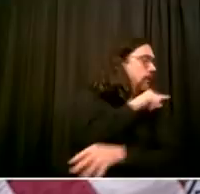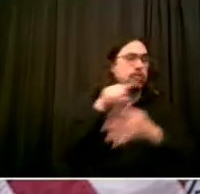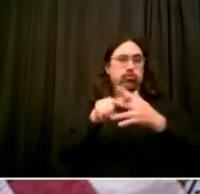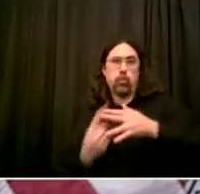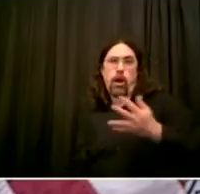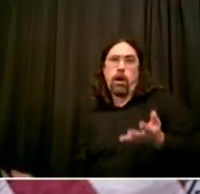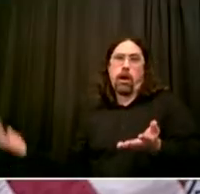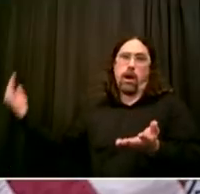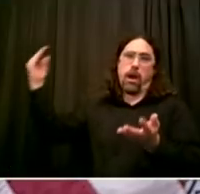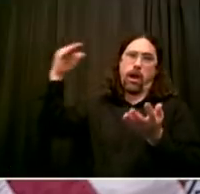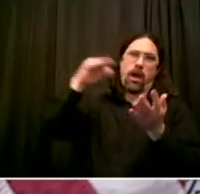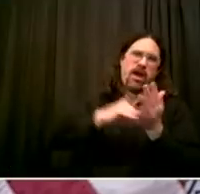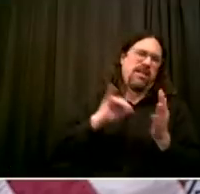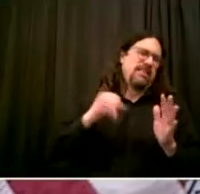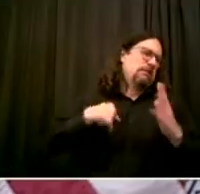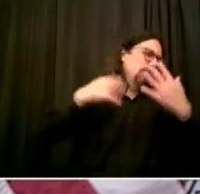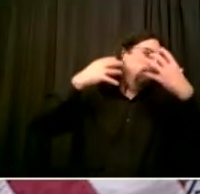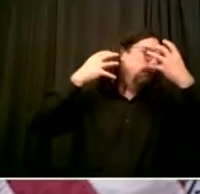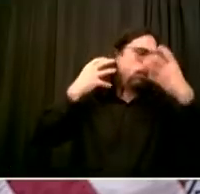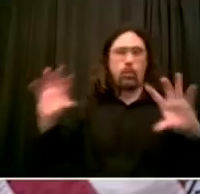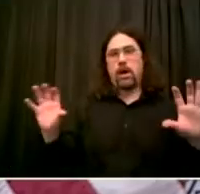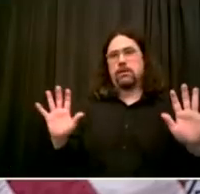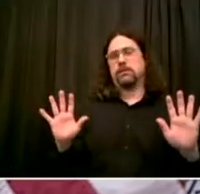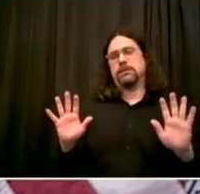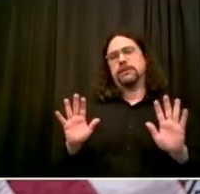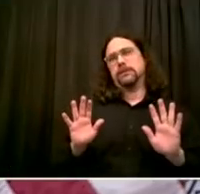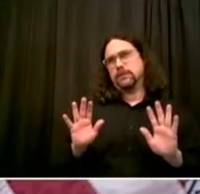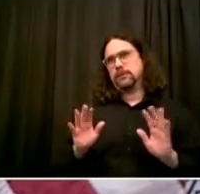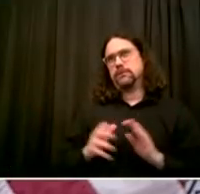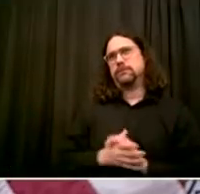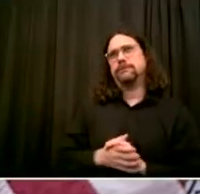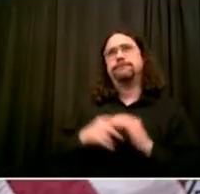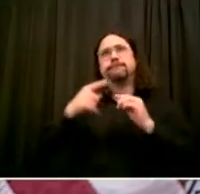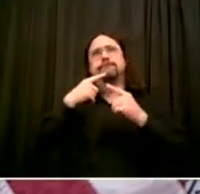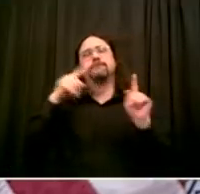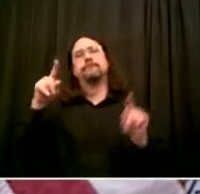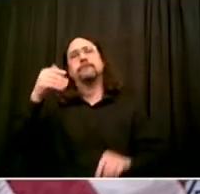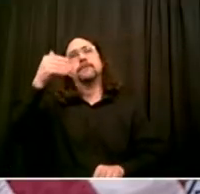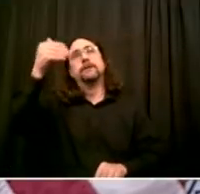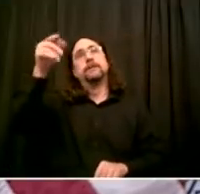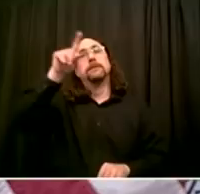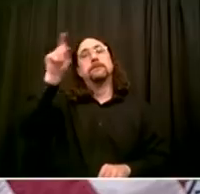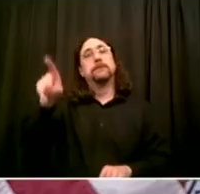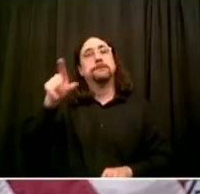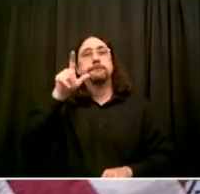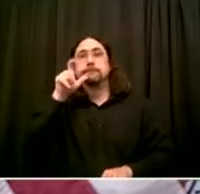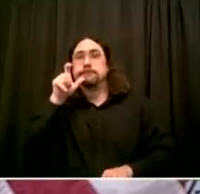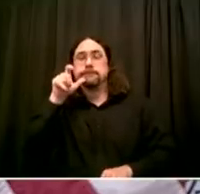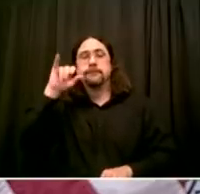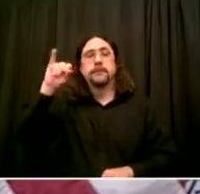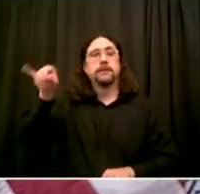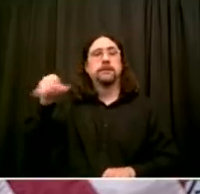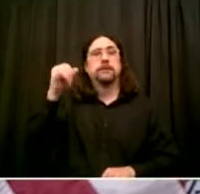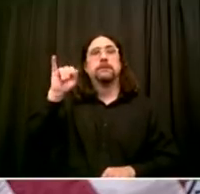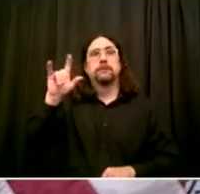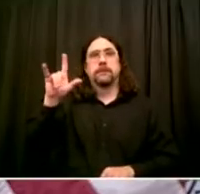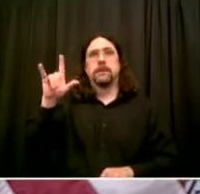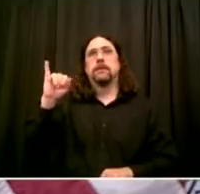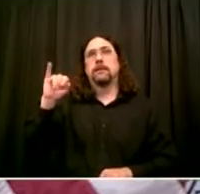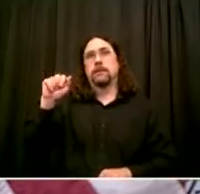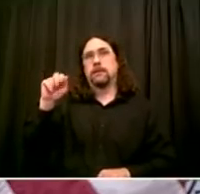Good morning, everybody. I'd like to ask some follow-ups on my eviction questions from last week. You made